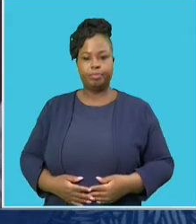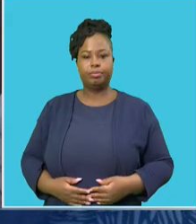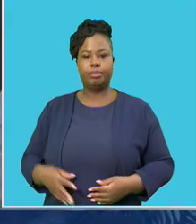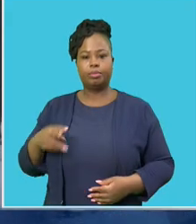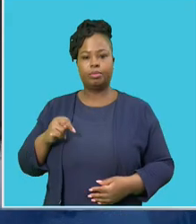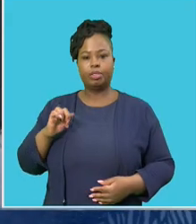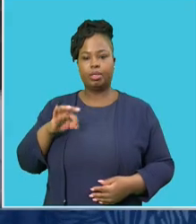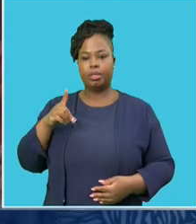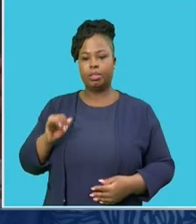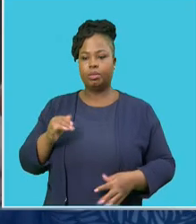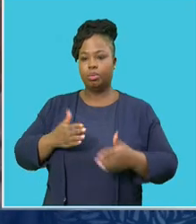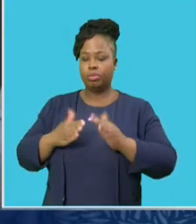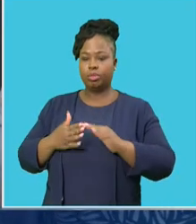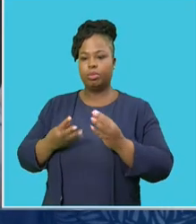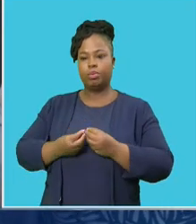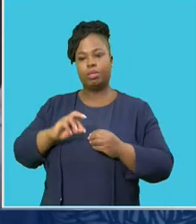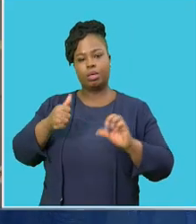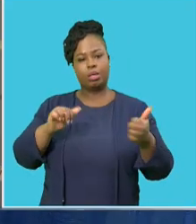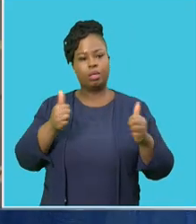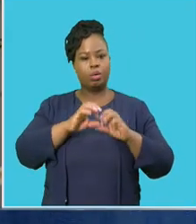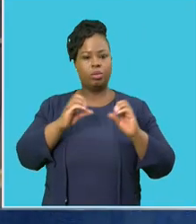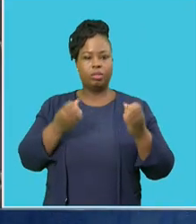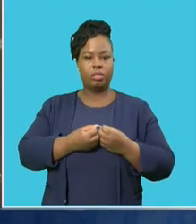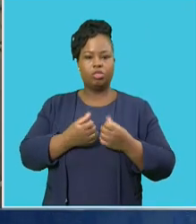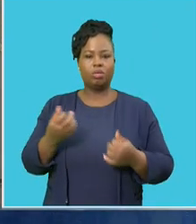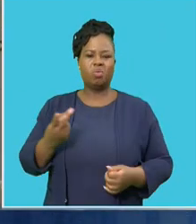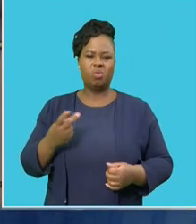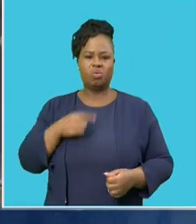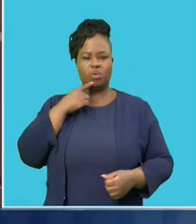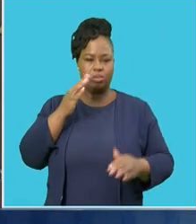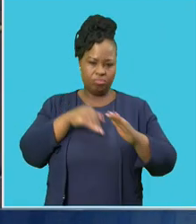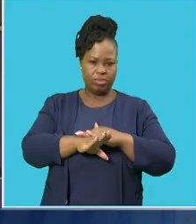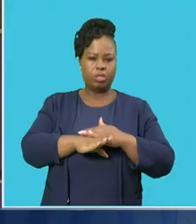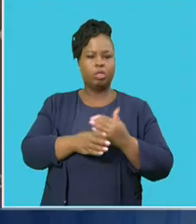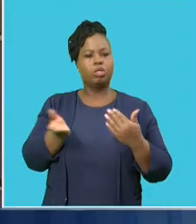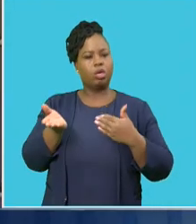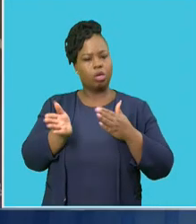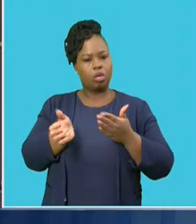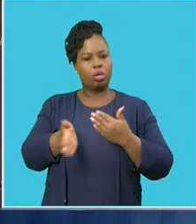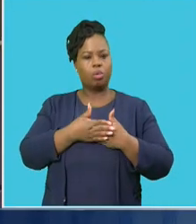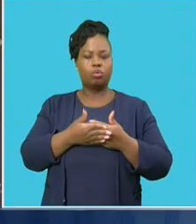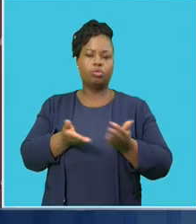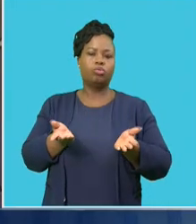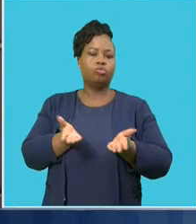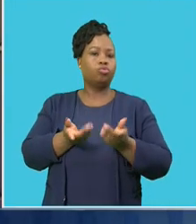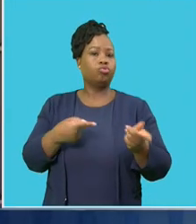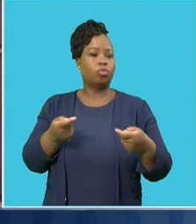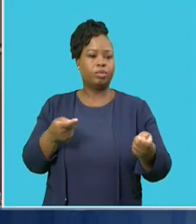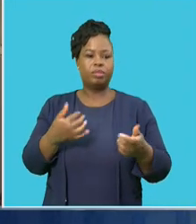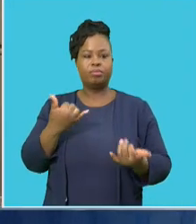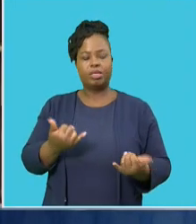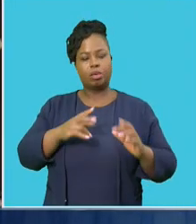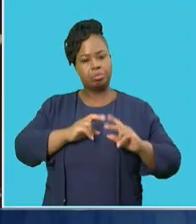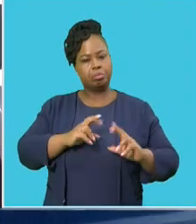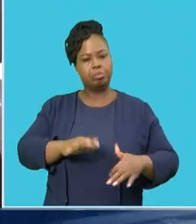good status. Questions had made, To give a good visit And we w tweet welio is